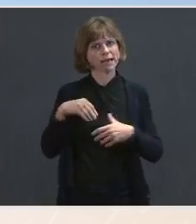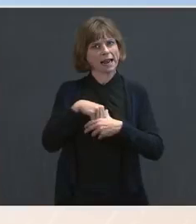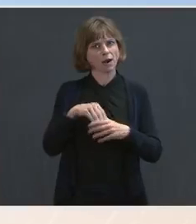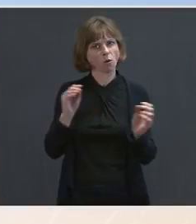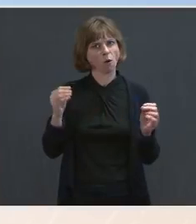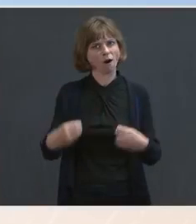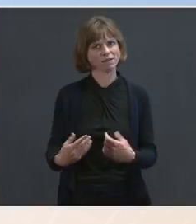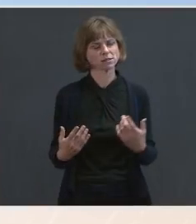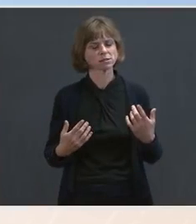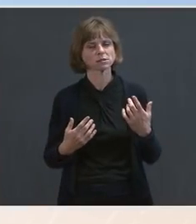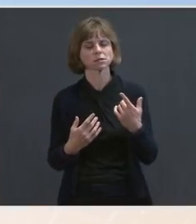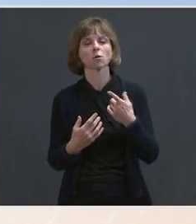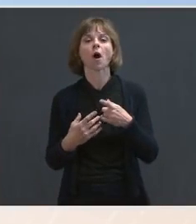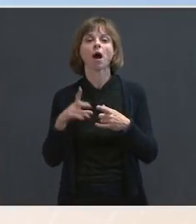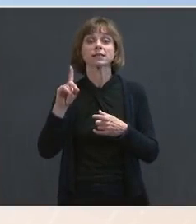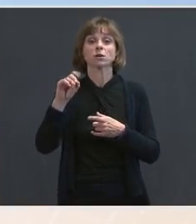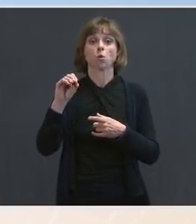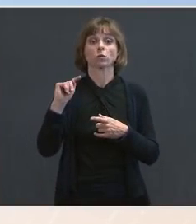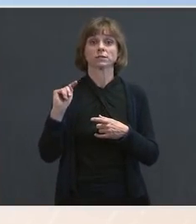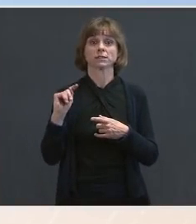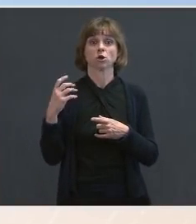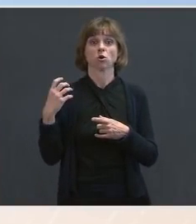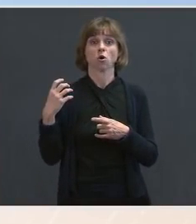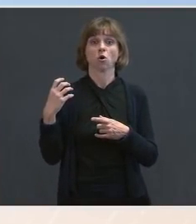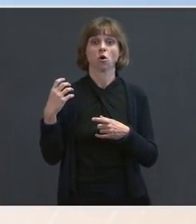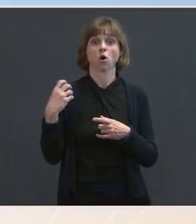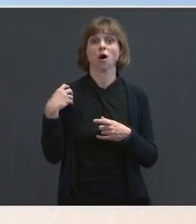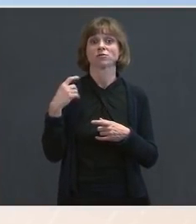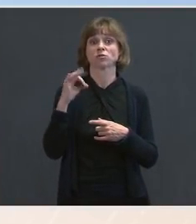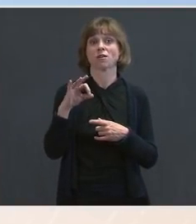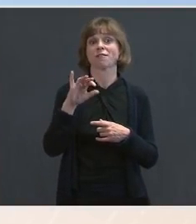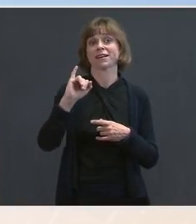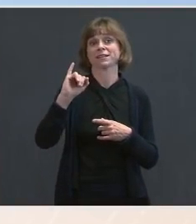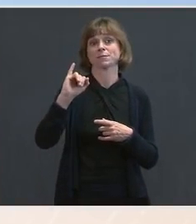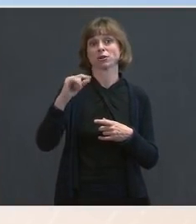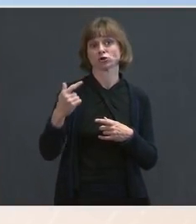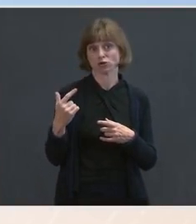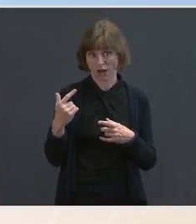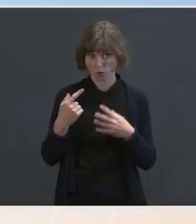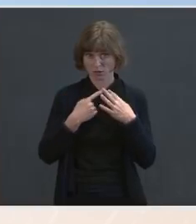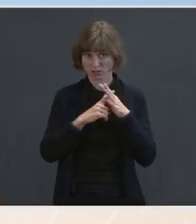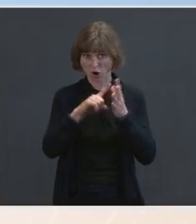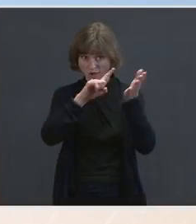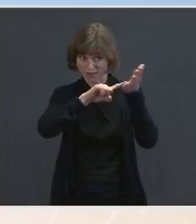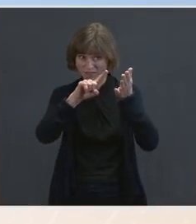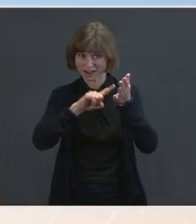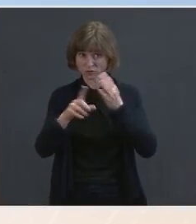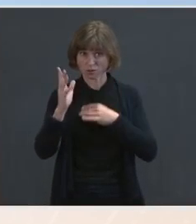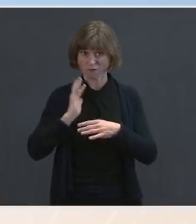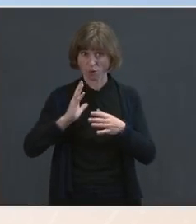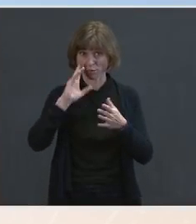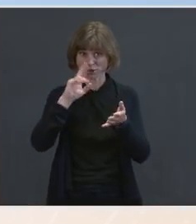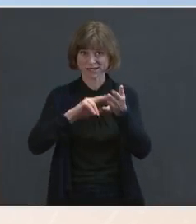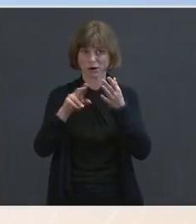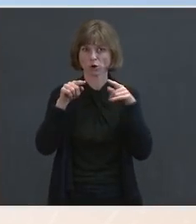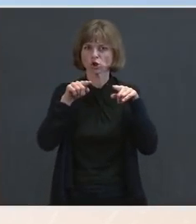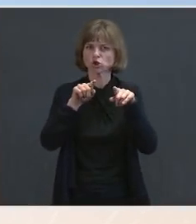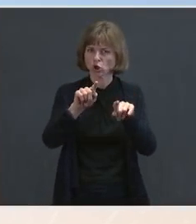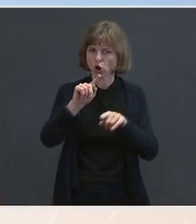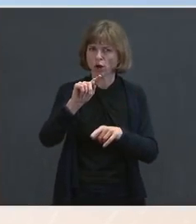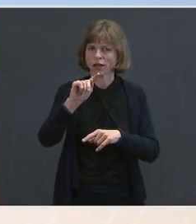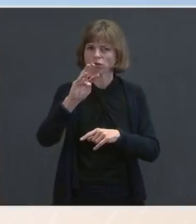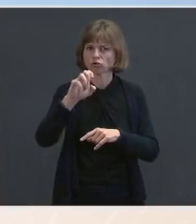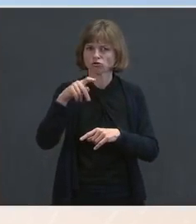the Department of Transportation Officer of Inspector General initiated the investigation into the former secretary during the Trump administration